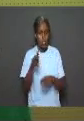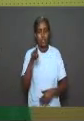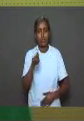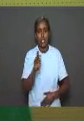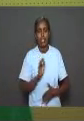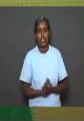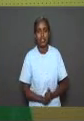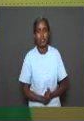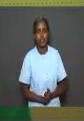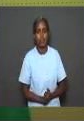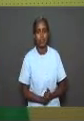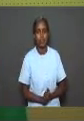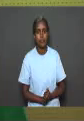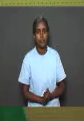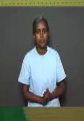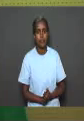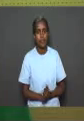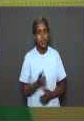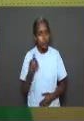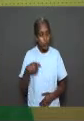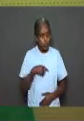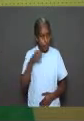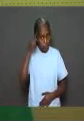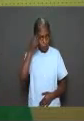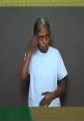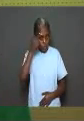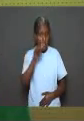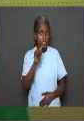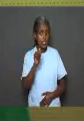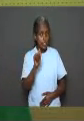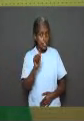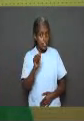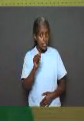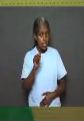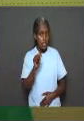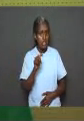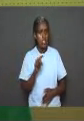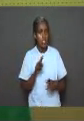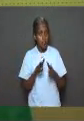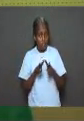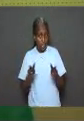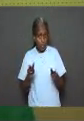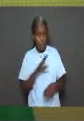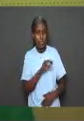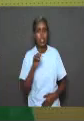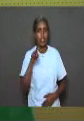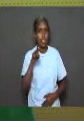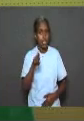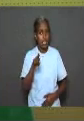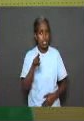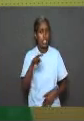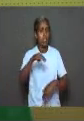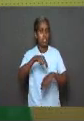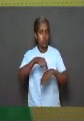x. We consider t as a variable and x